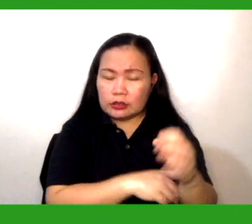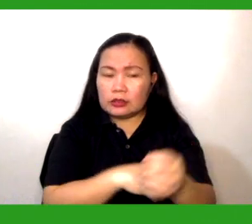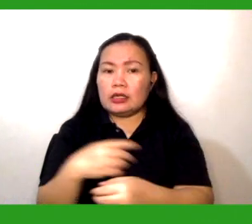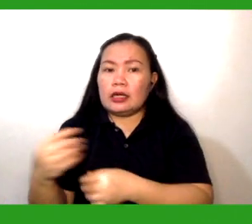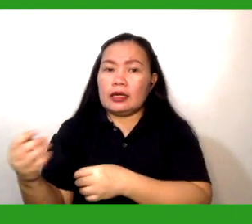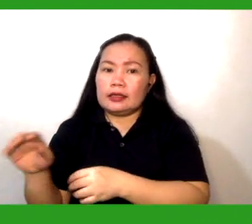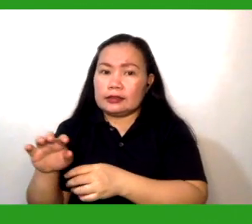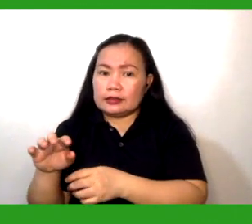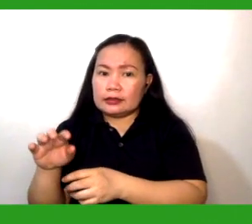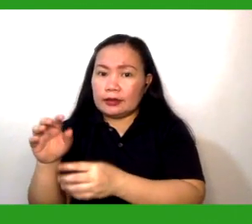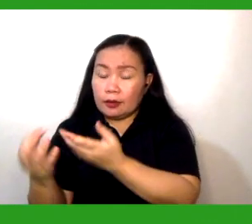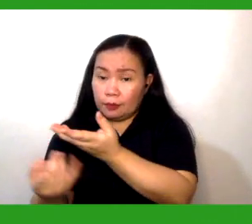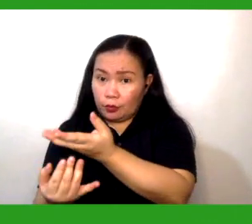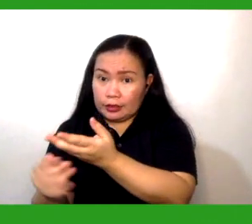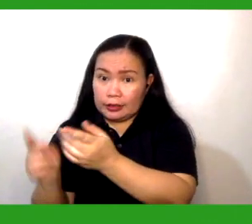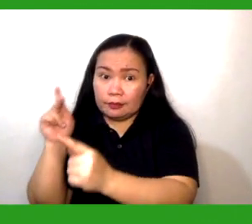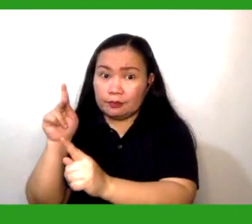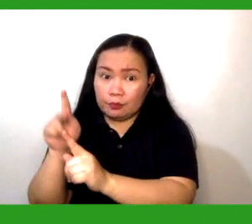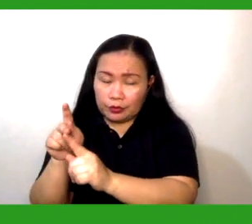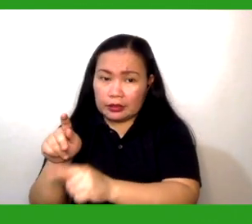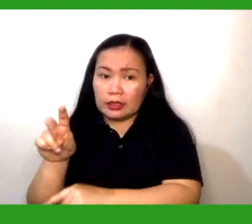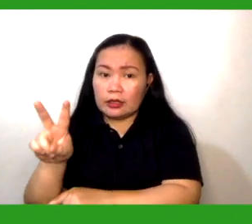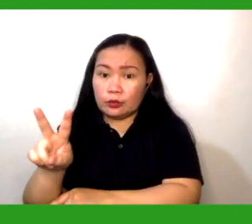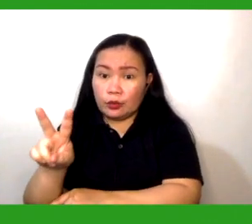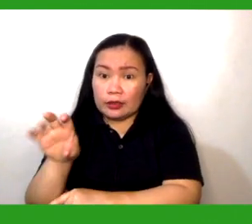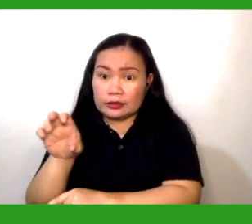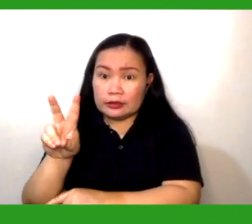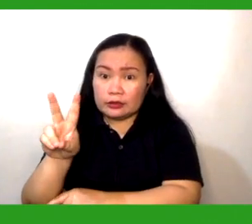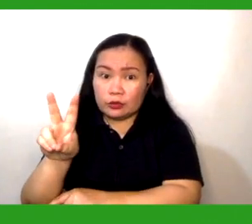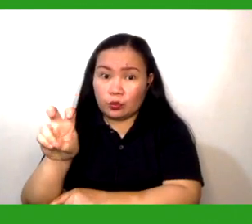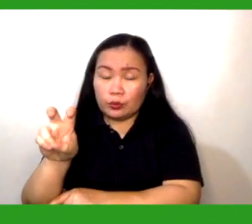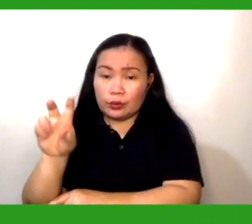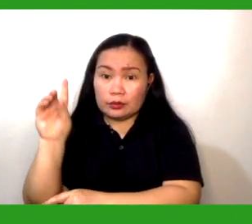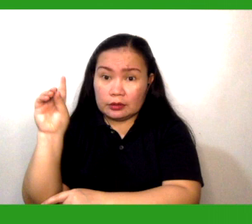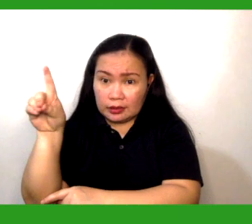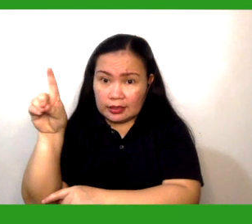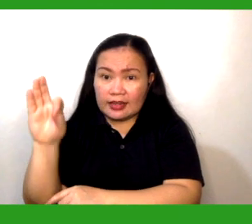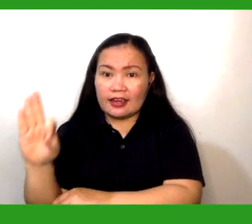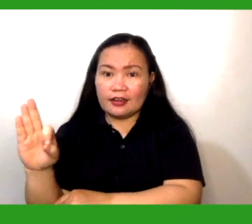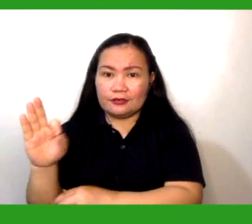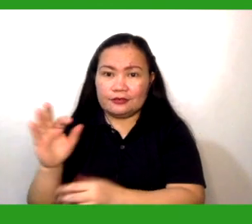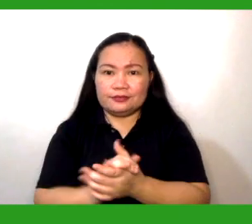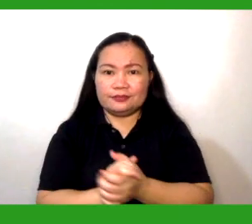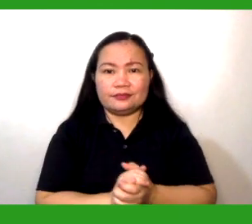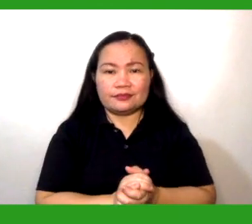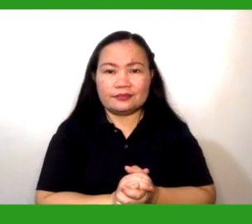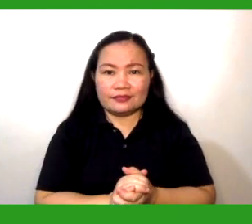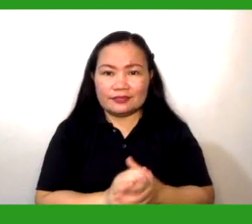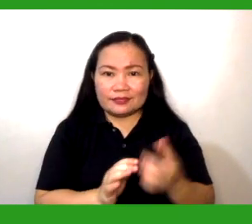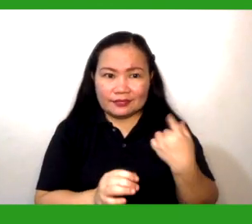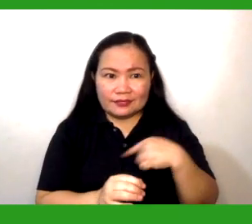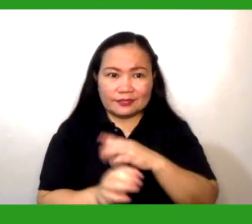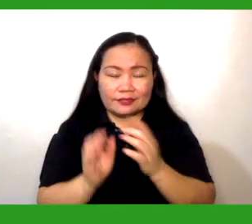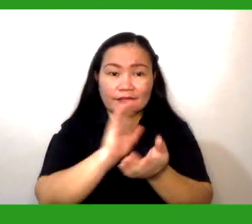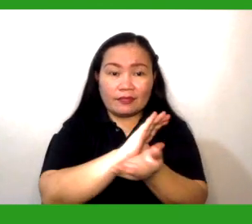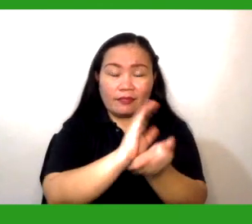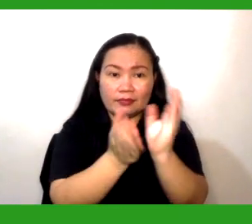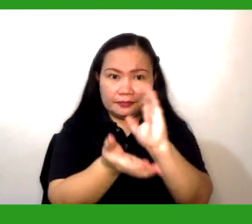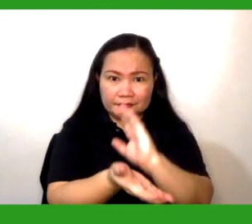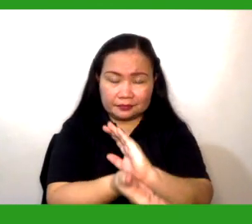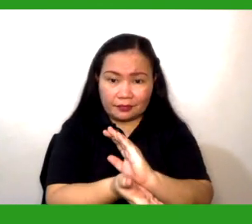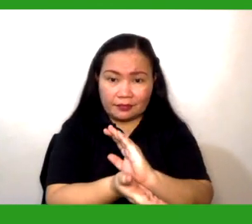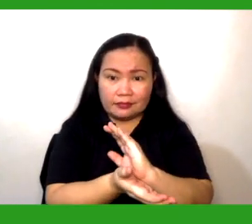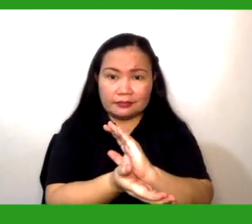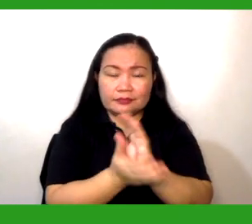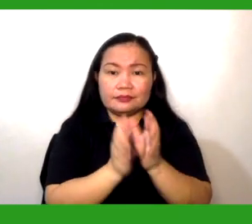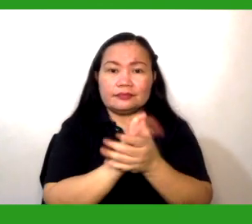degree Fahrenheit. And of course, for us to get or for us to convert a degree Fahrenheit into